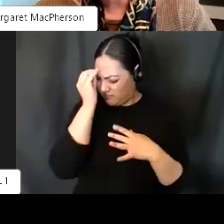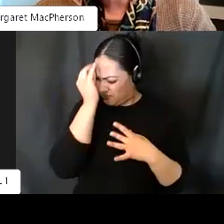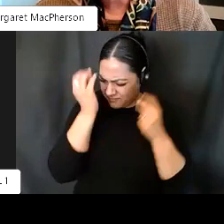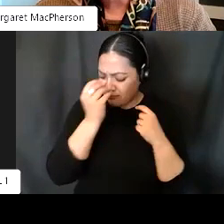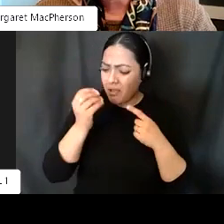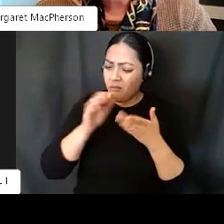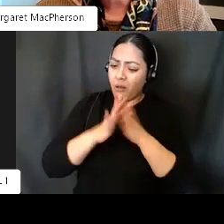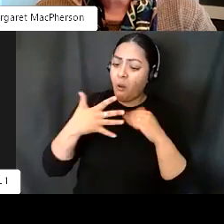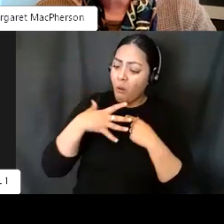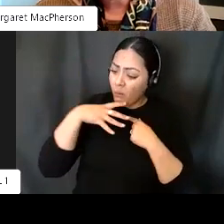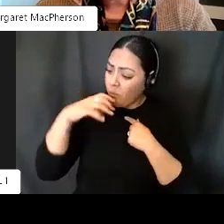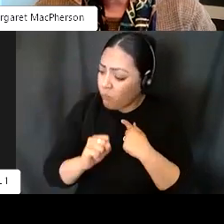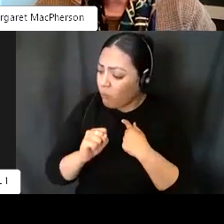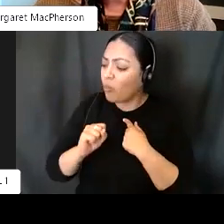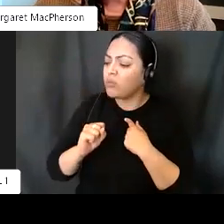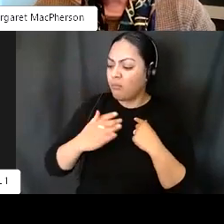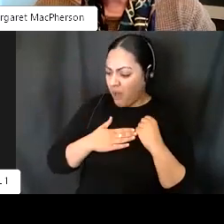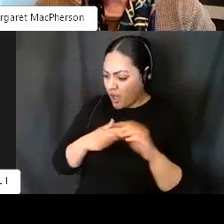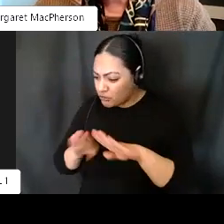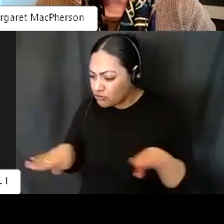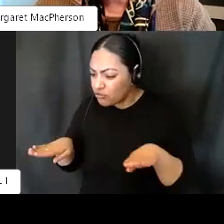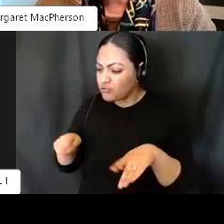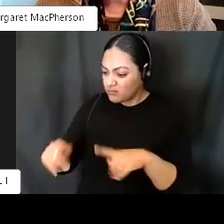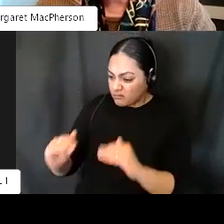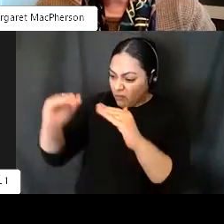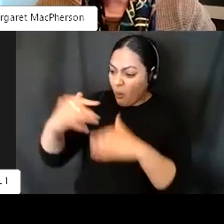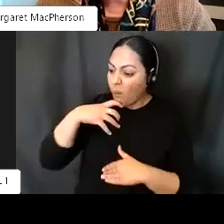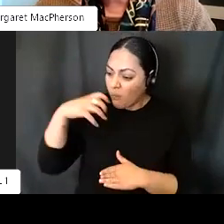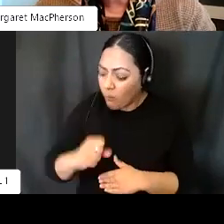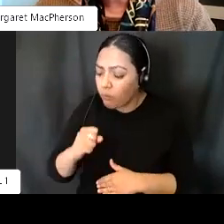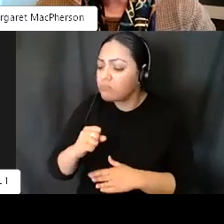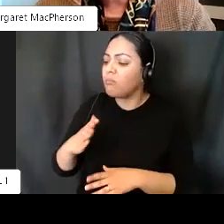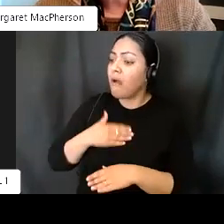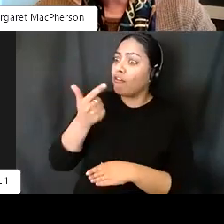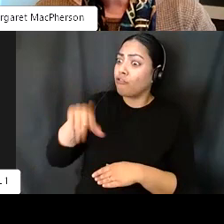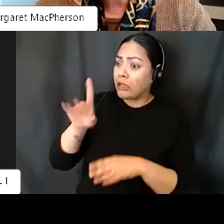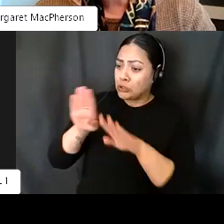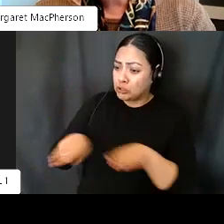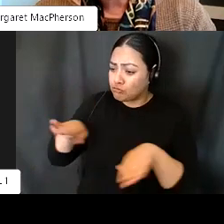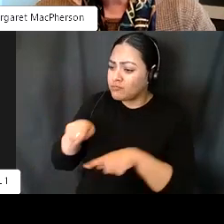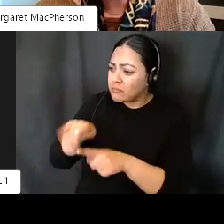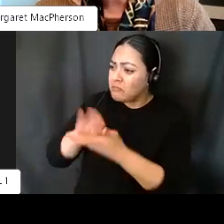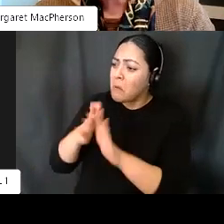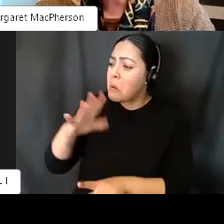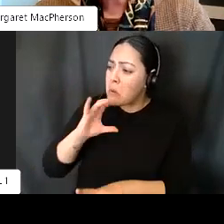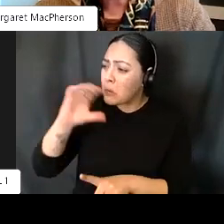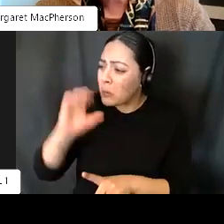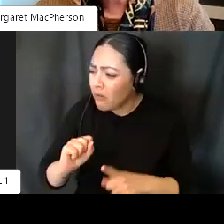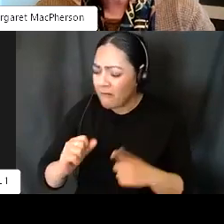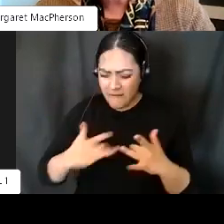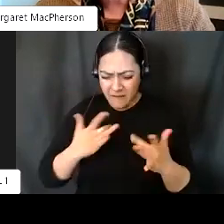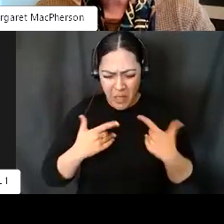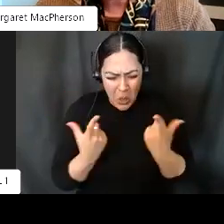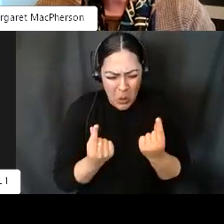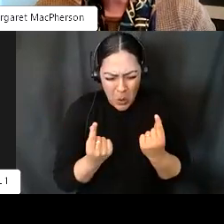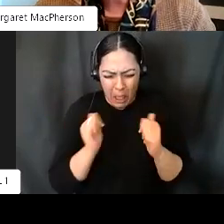our children and grandchildren? The work to make that happen now, it's here, it's